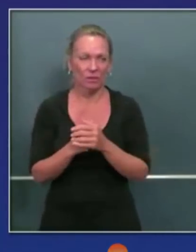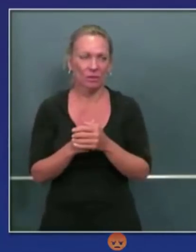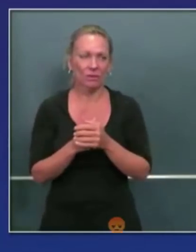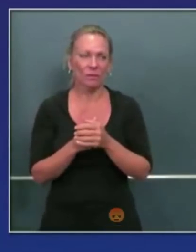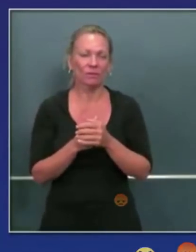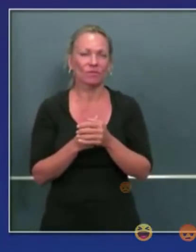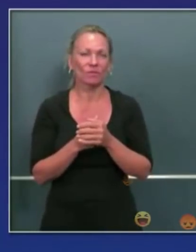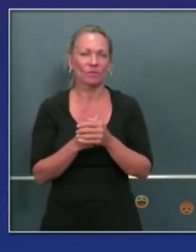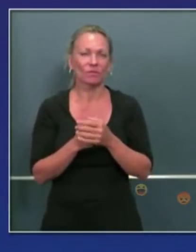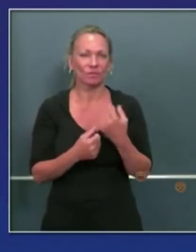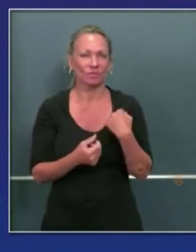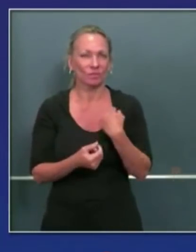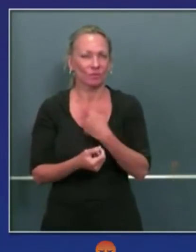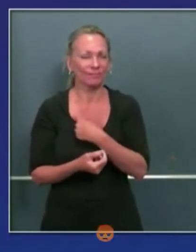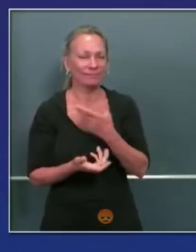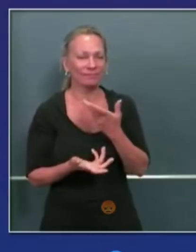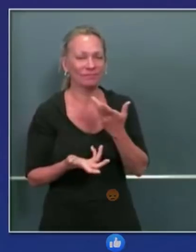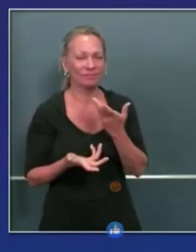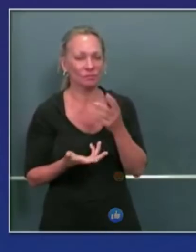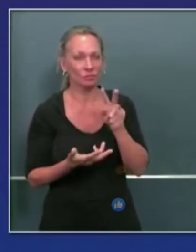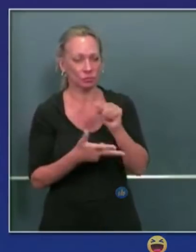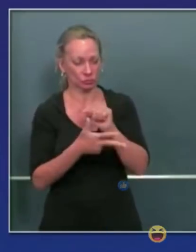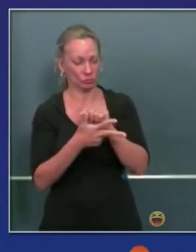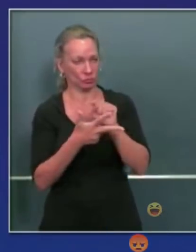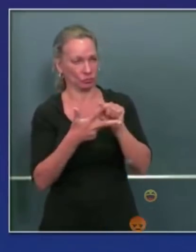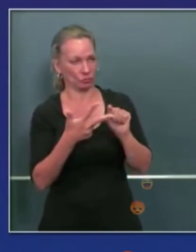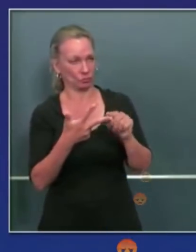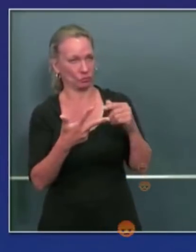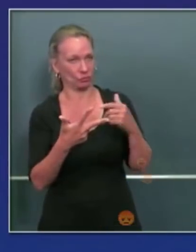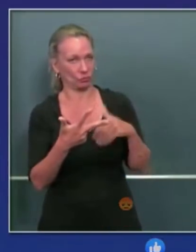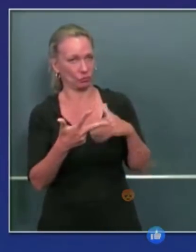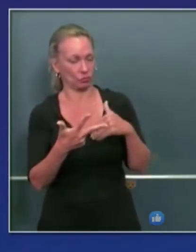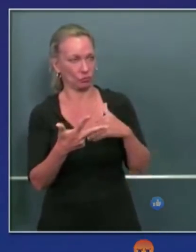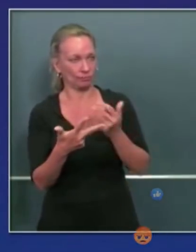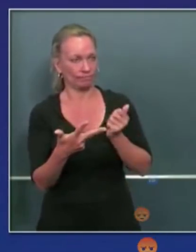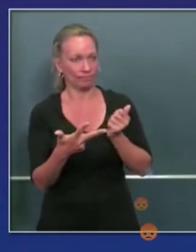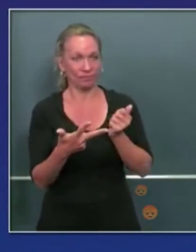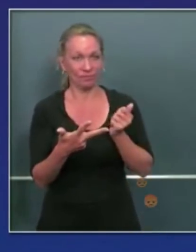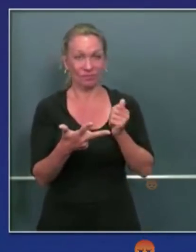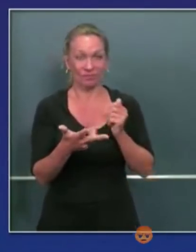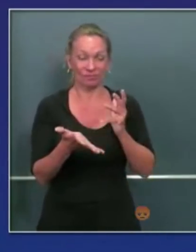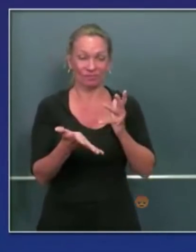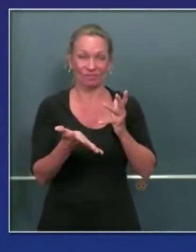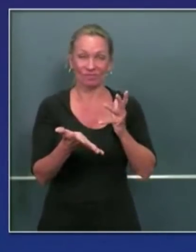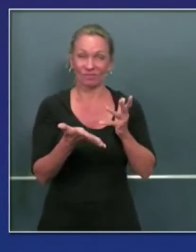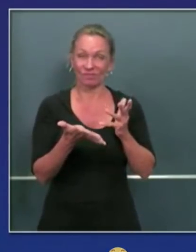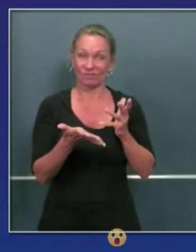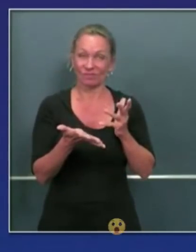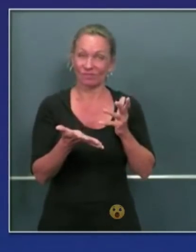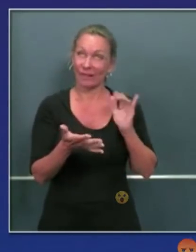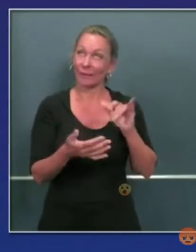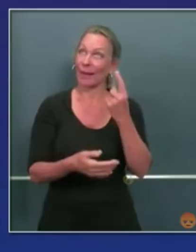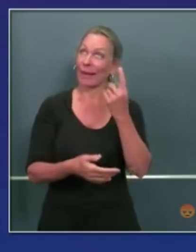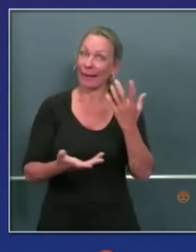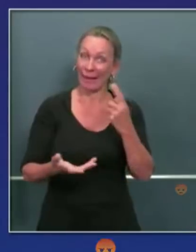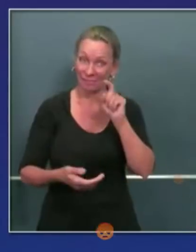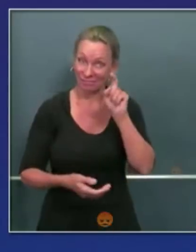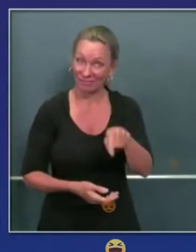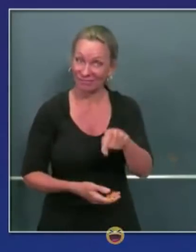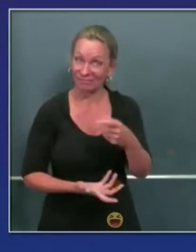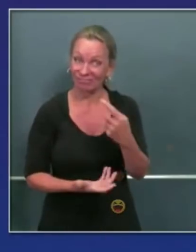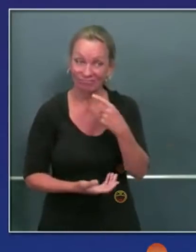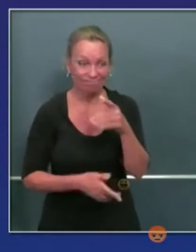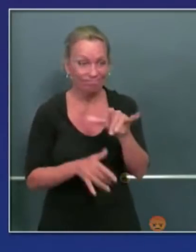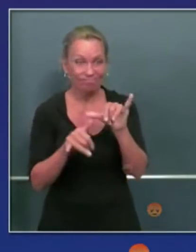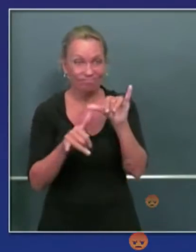return to stay-at-home order. And the only nó có county những so cái far, as a result những of cách the really cách high xử rates of test cho